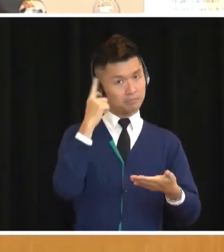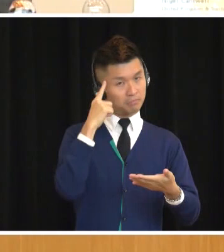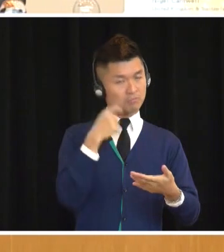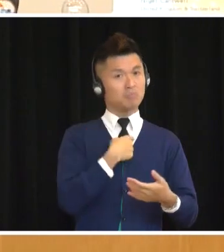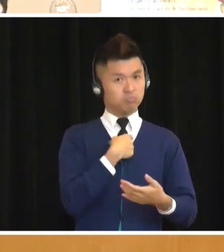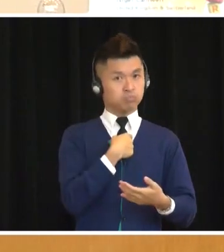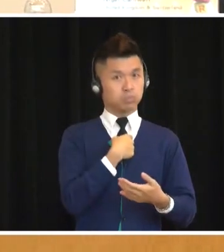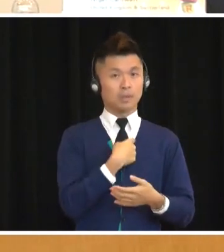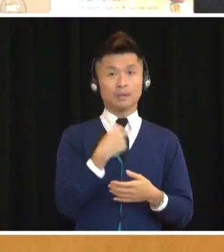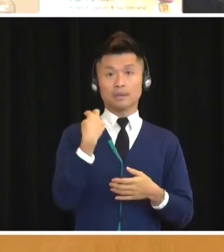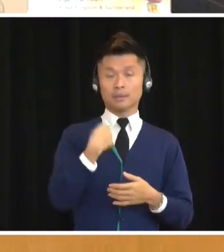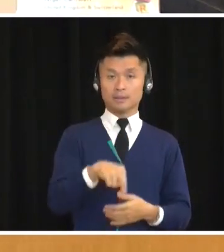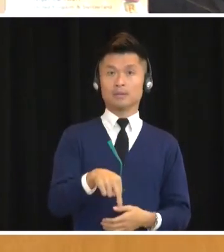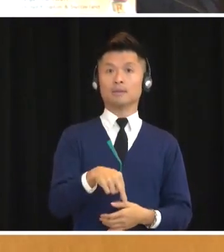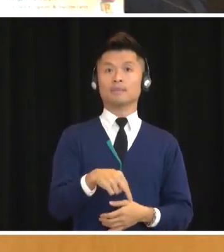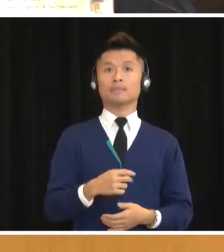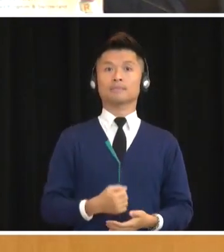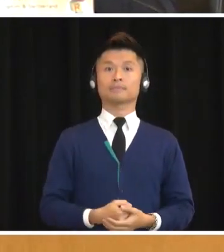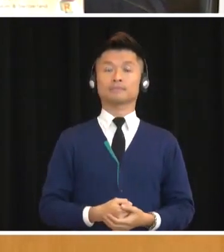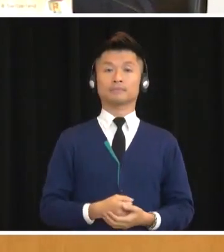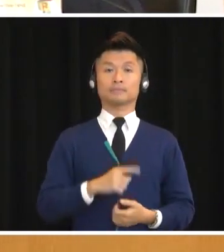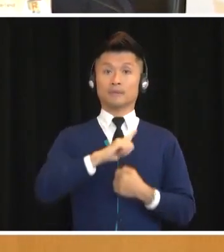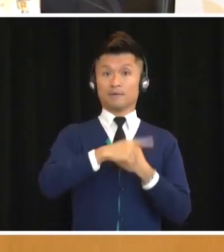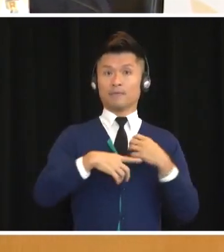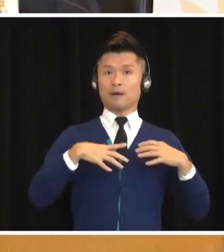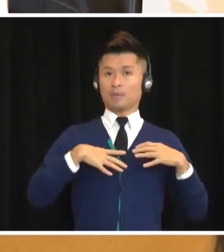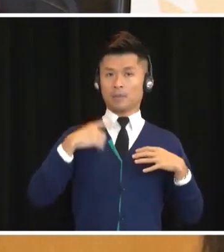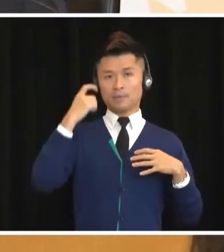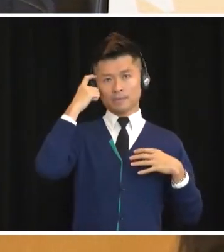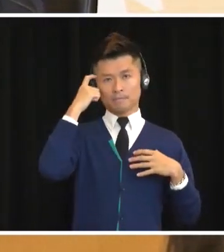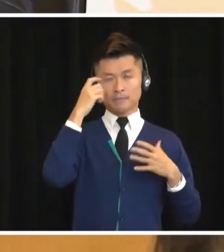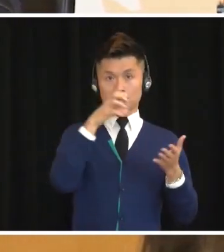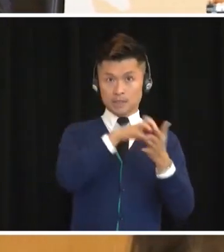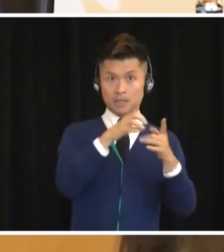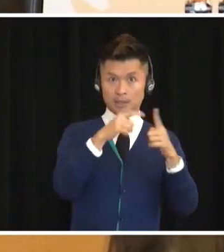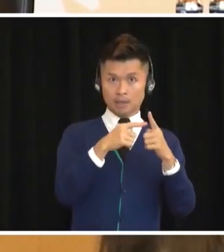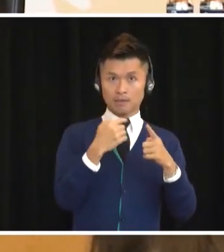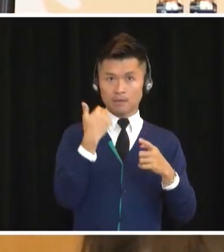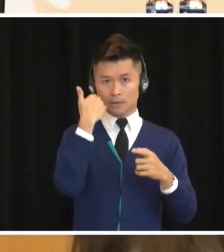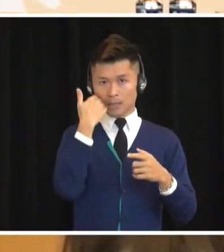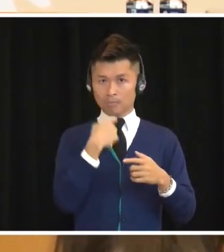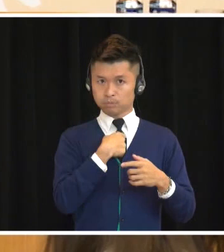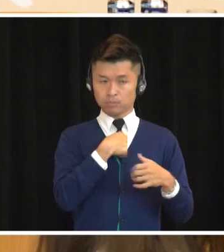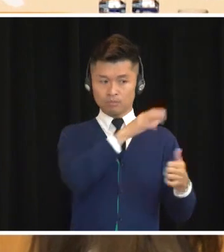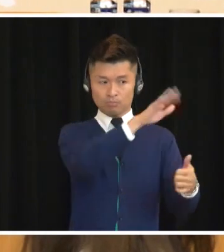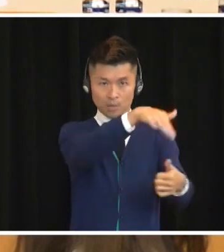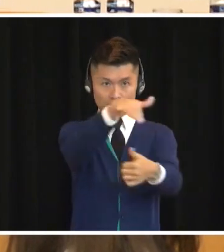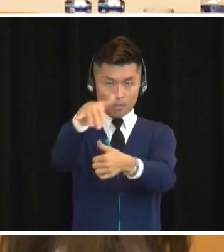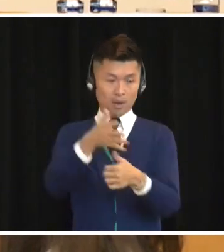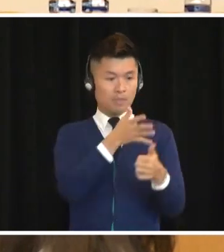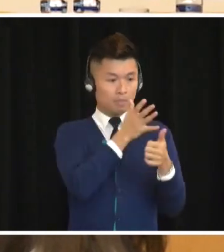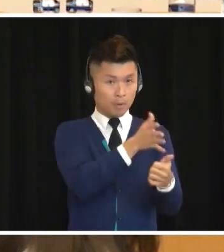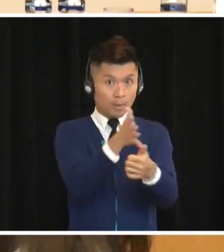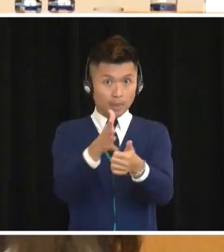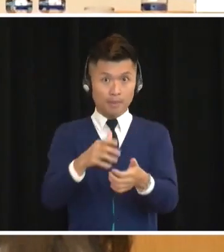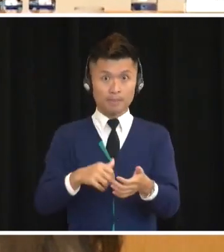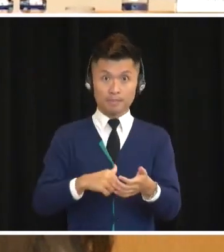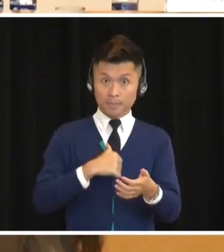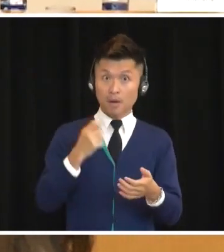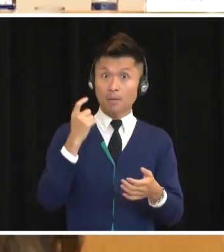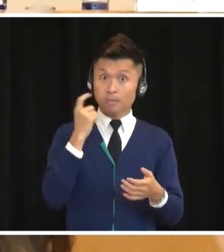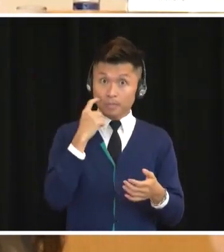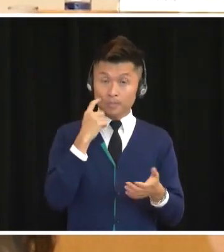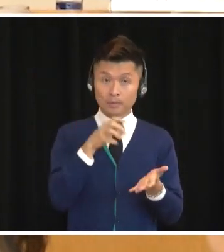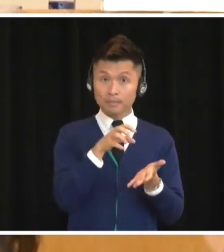After hearing the investigation results, the judge may decide still he